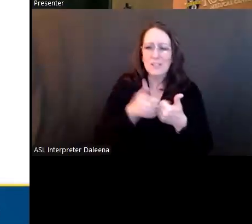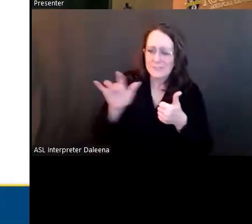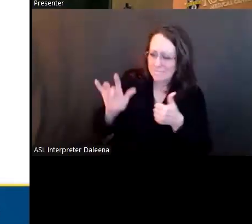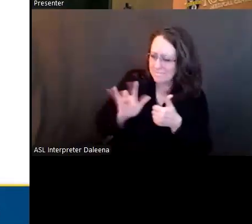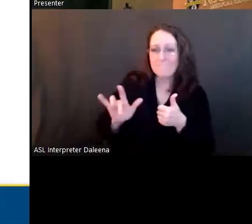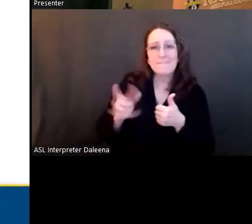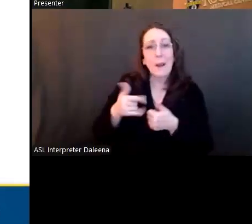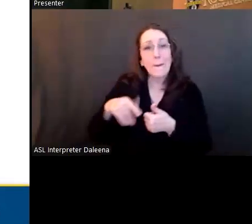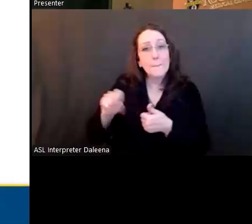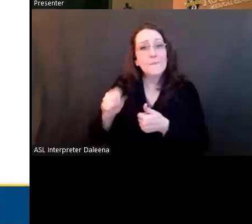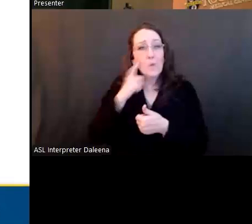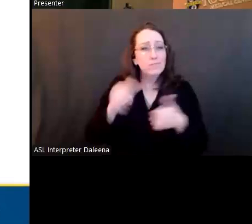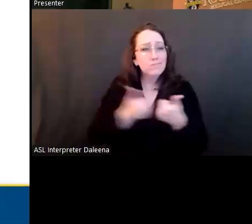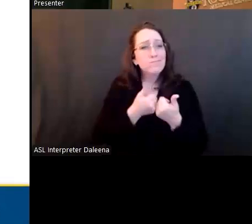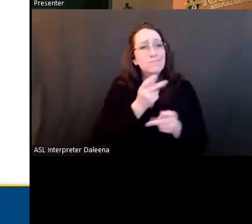population.